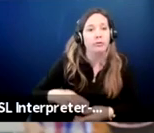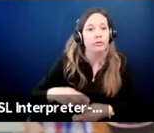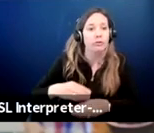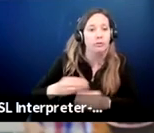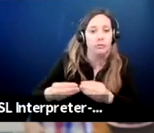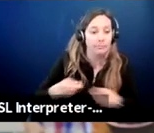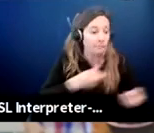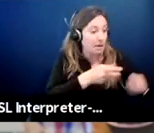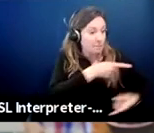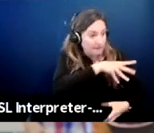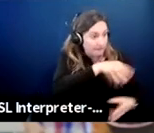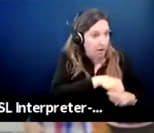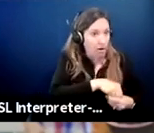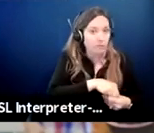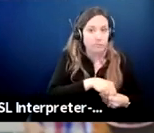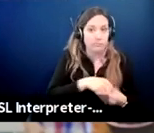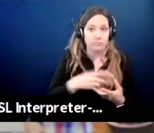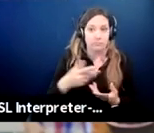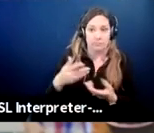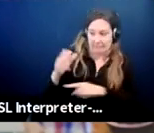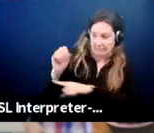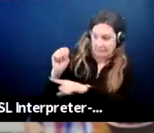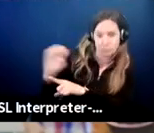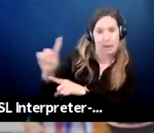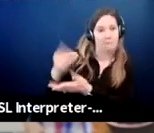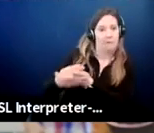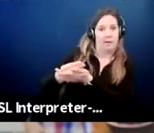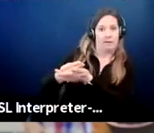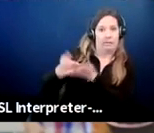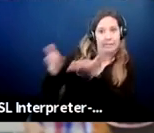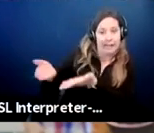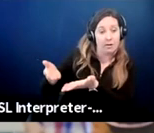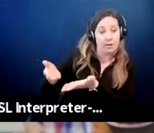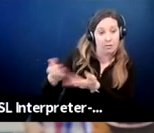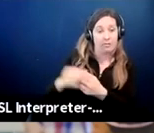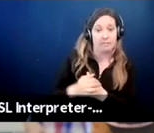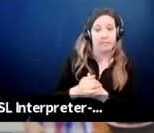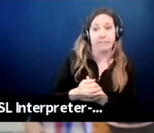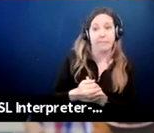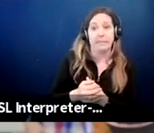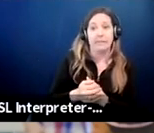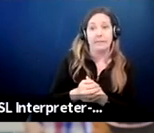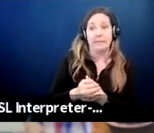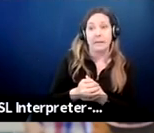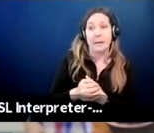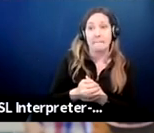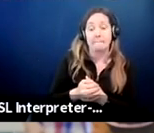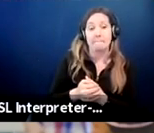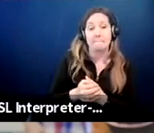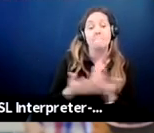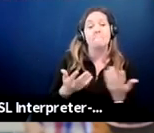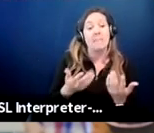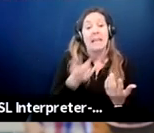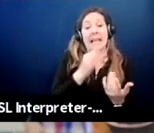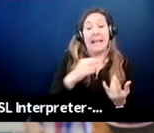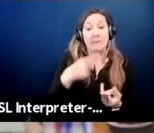this out. There's SR&ED money to be claimed. And again, if you saw sweat equity right now, I will show you how or explain to you a way that you